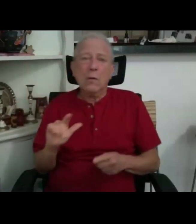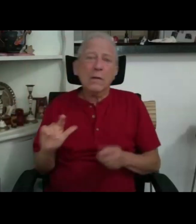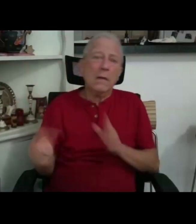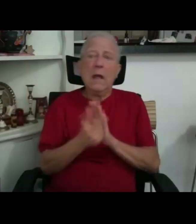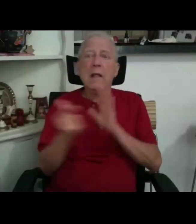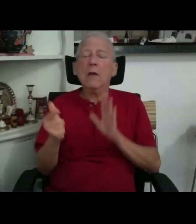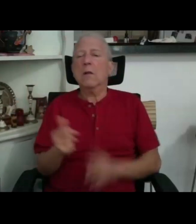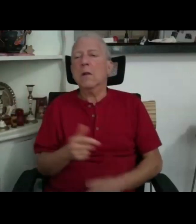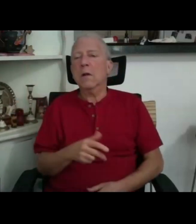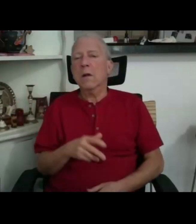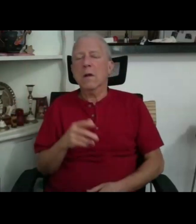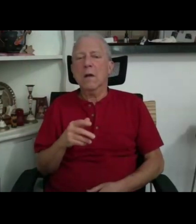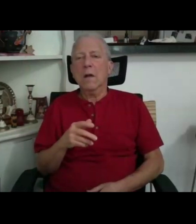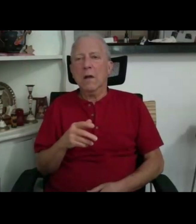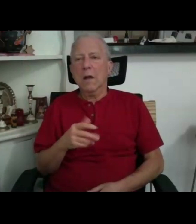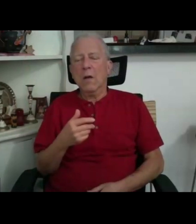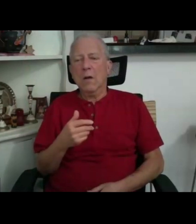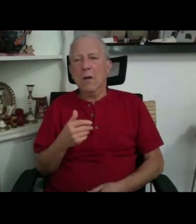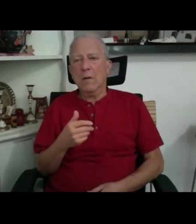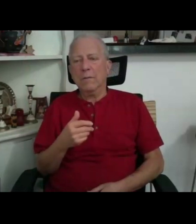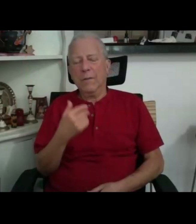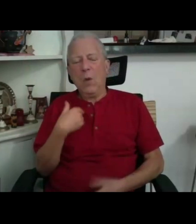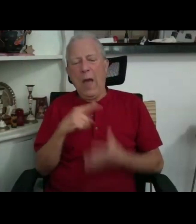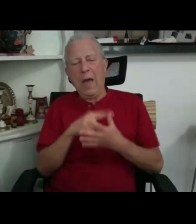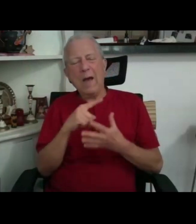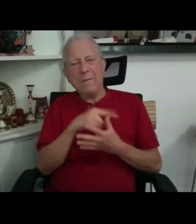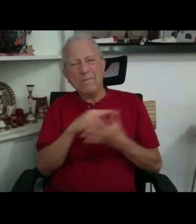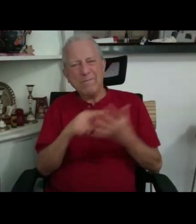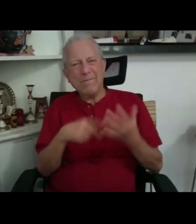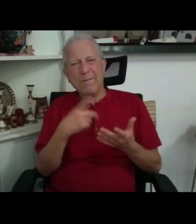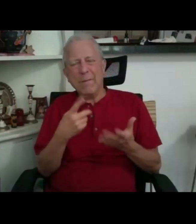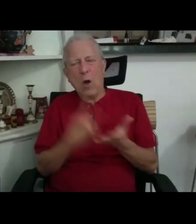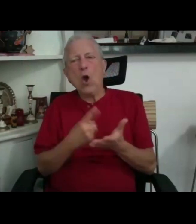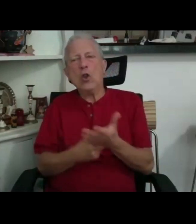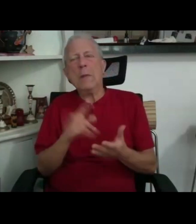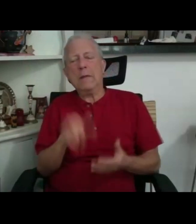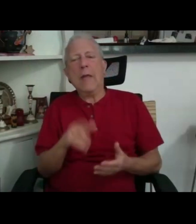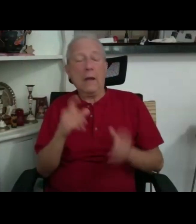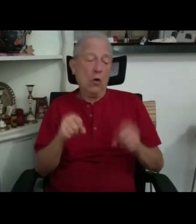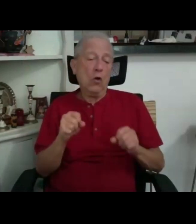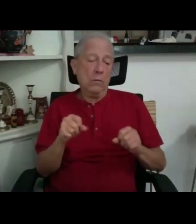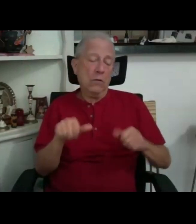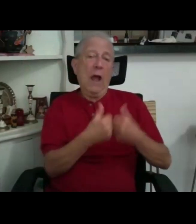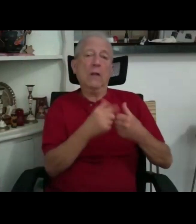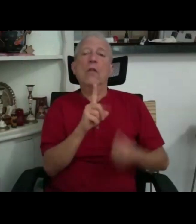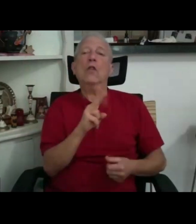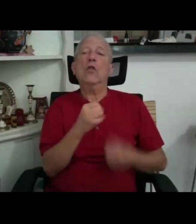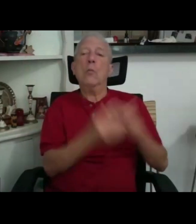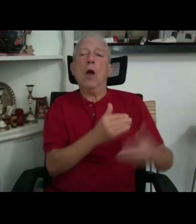there's like there are some these arguments that would could challenge the due process of it.